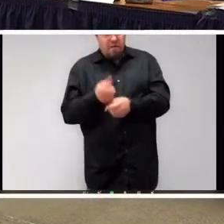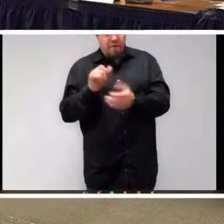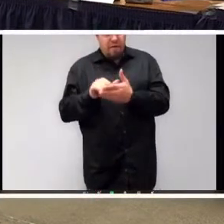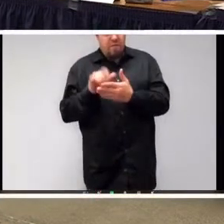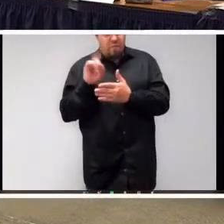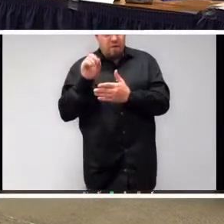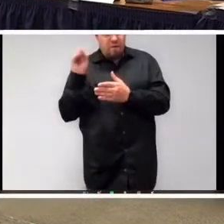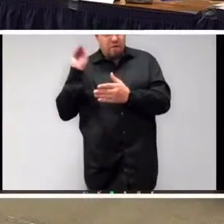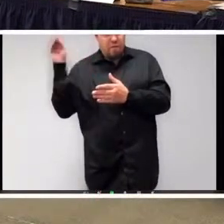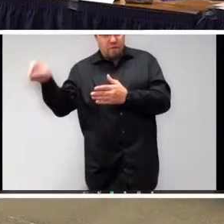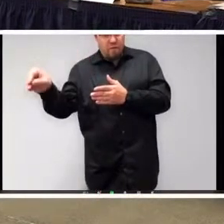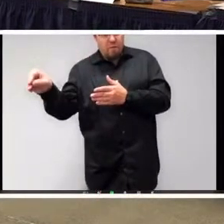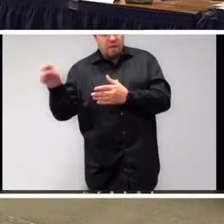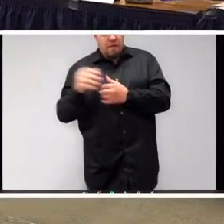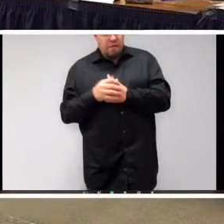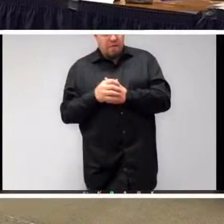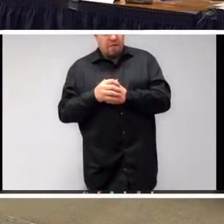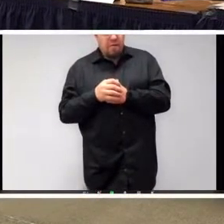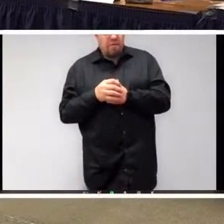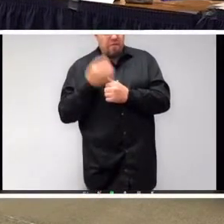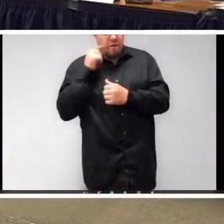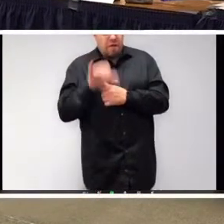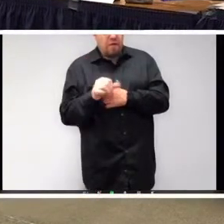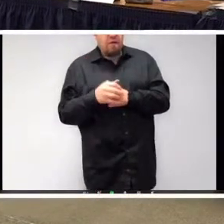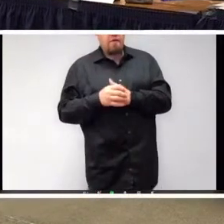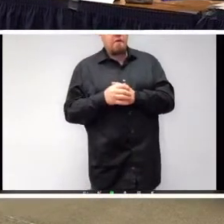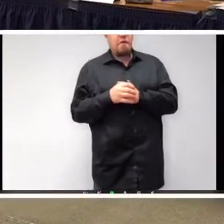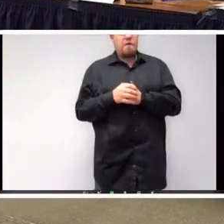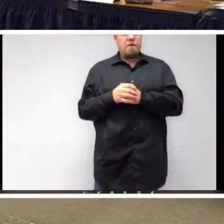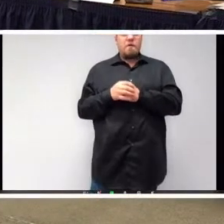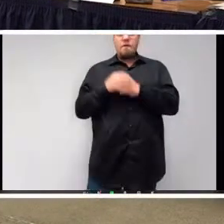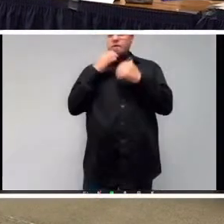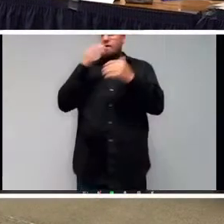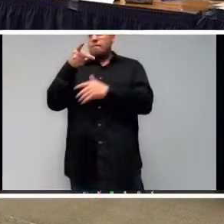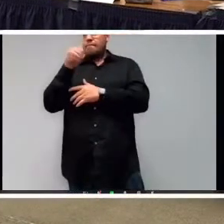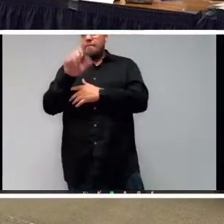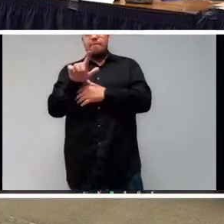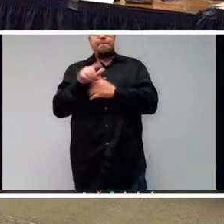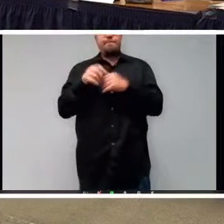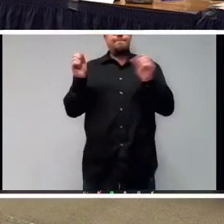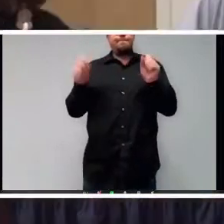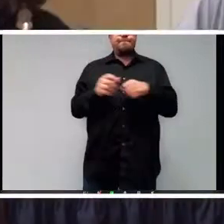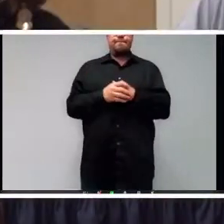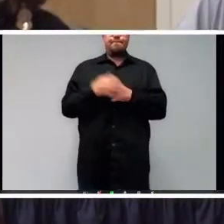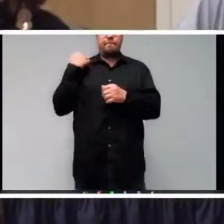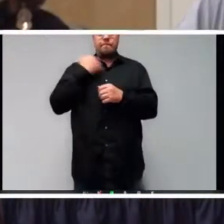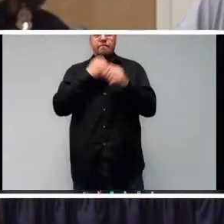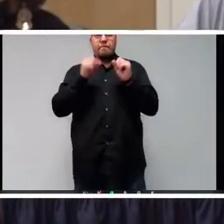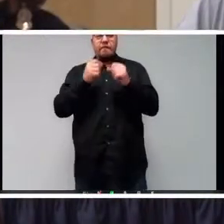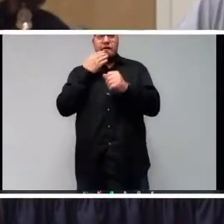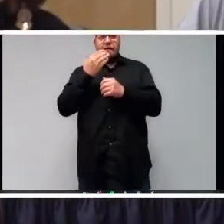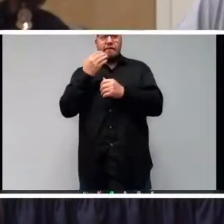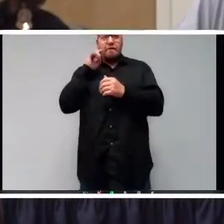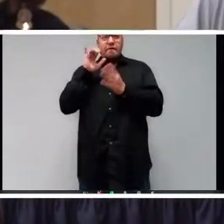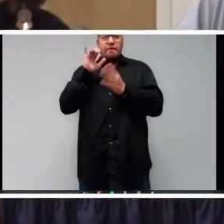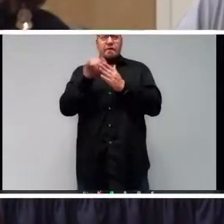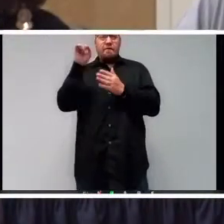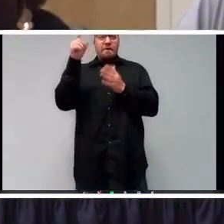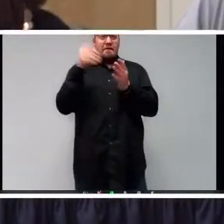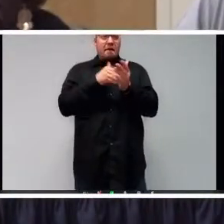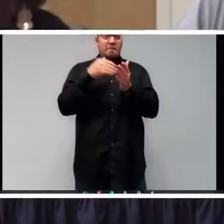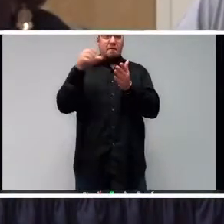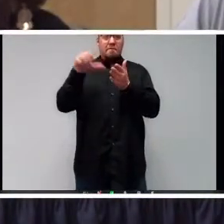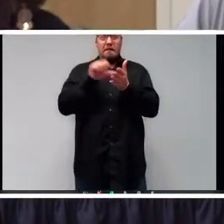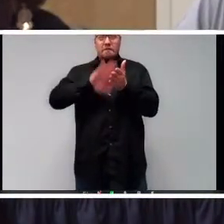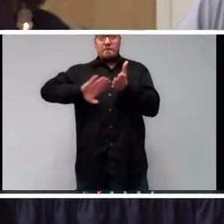a notebook like this. Thanks, Paul. Yeah, and we can thank Lynn for the 1,000-page exhibit, because he's